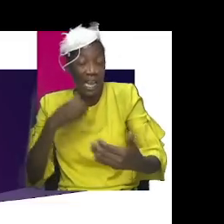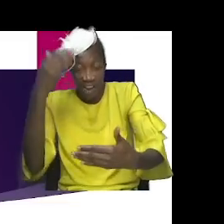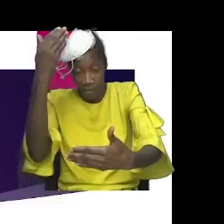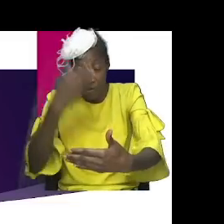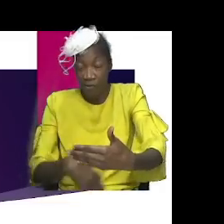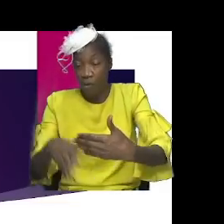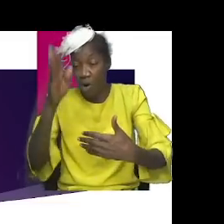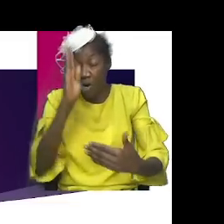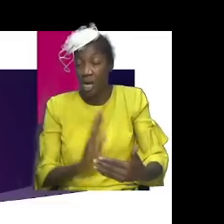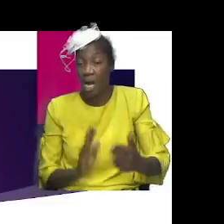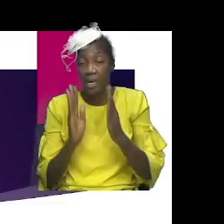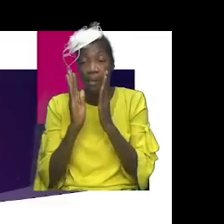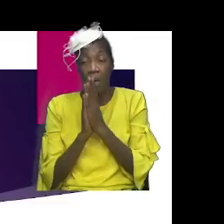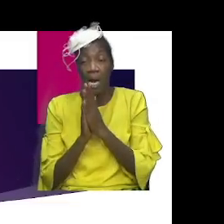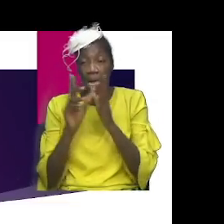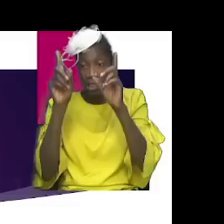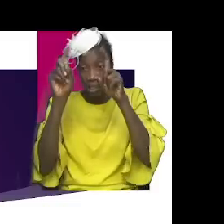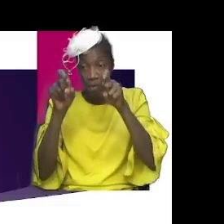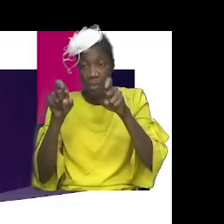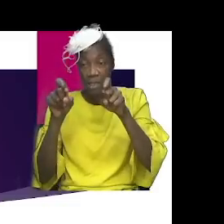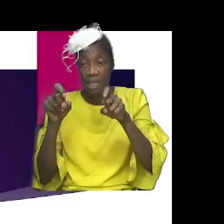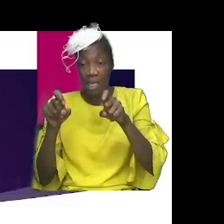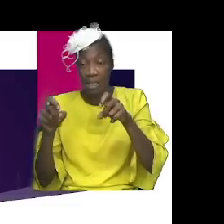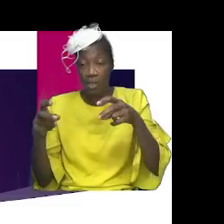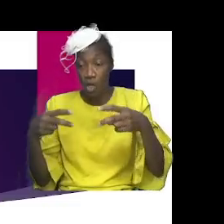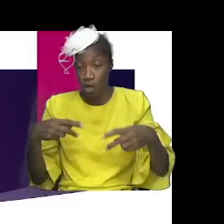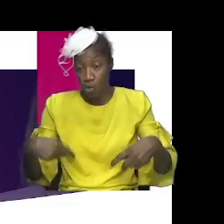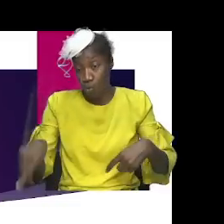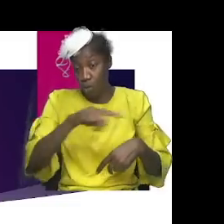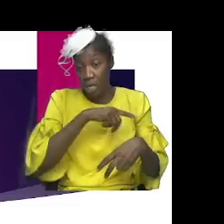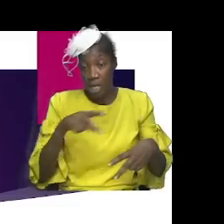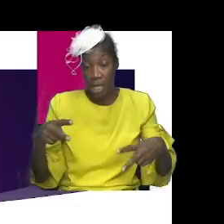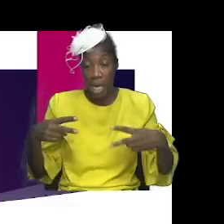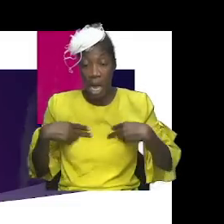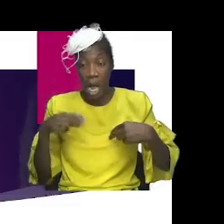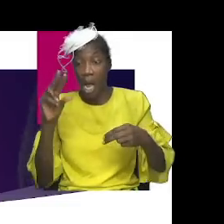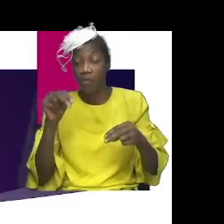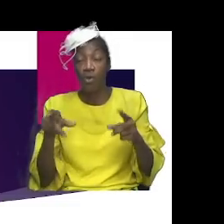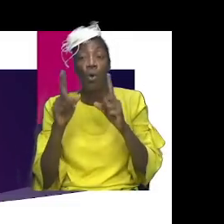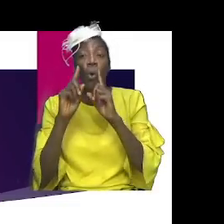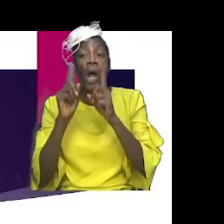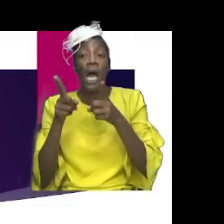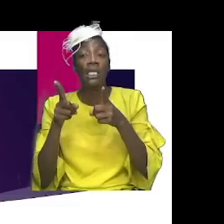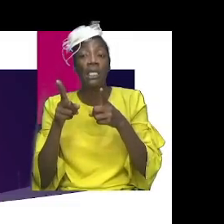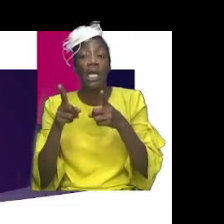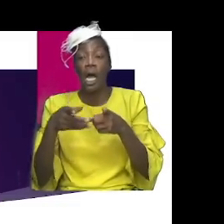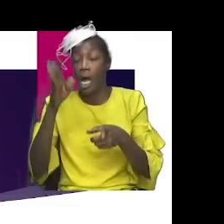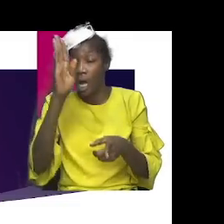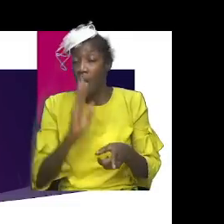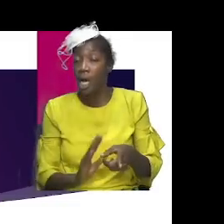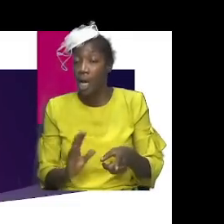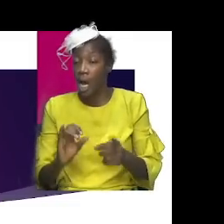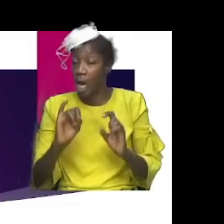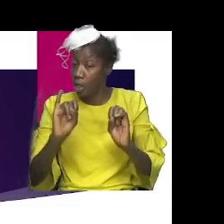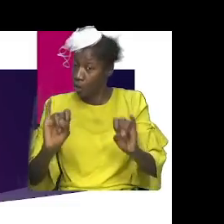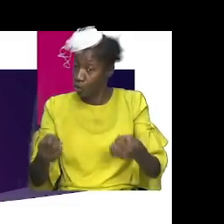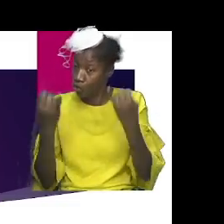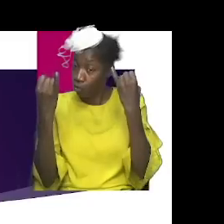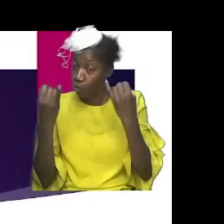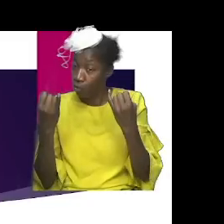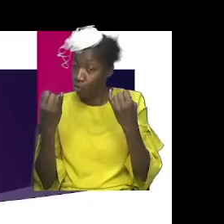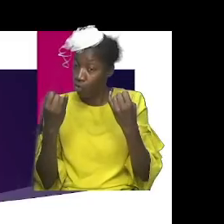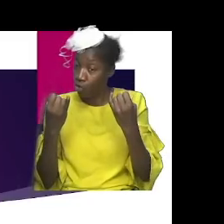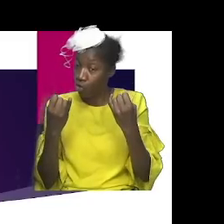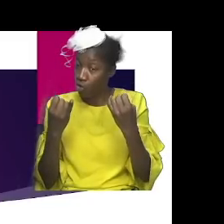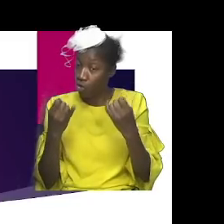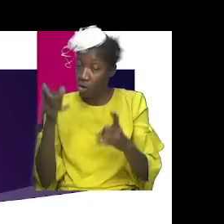the question, we will have no answer. And he's going to be just, he's going to be fair, but he's